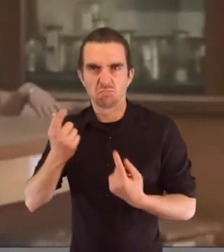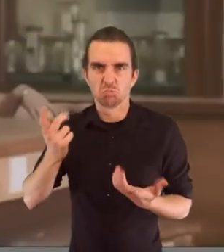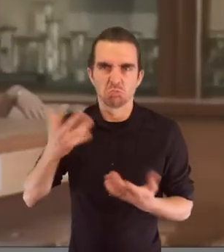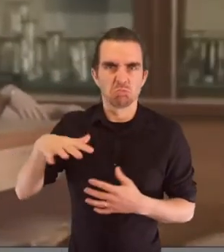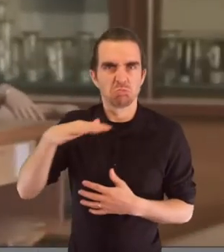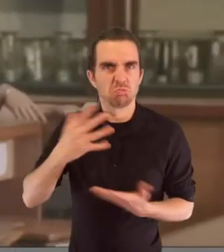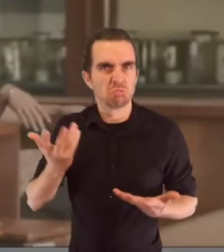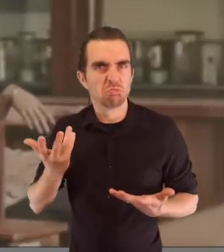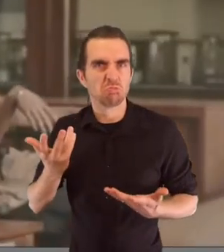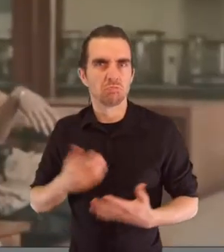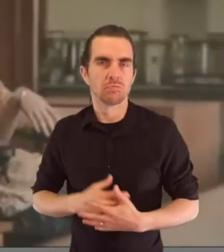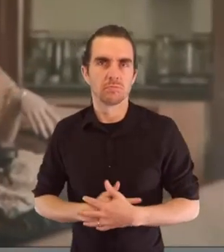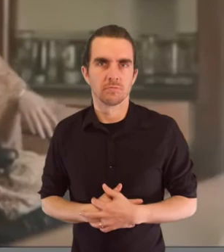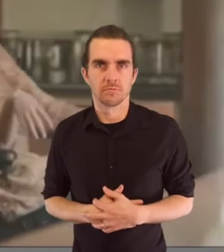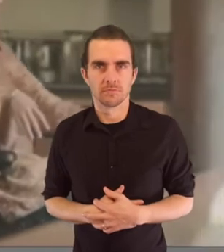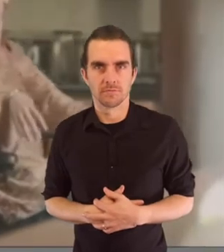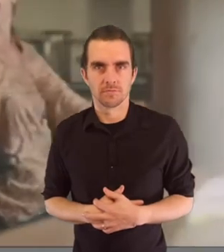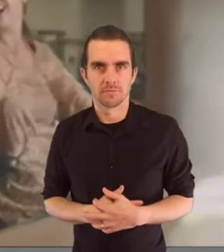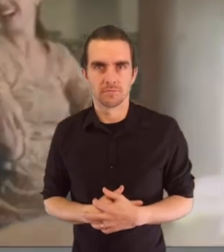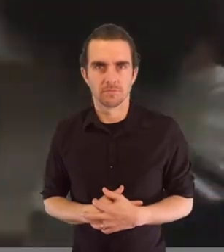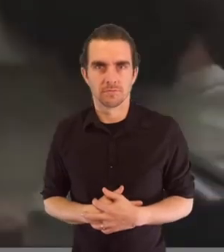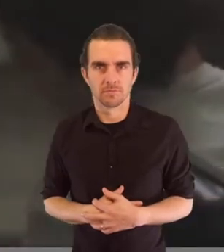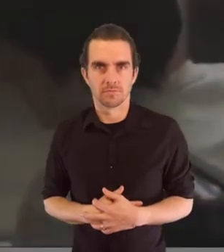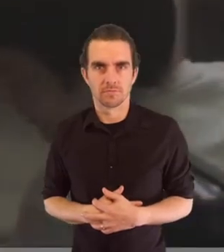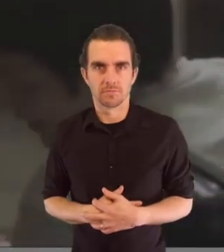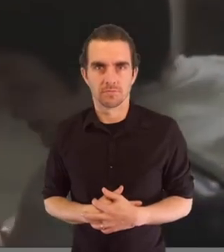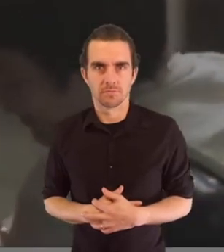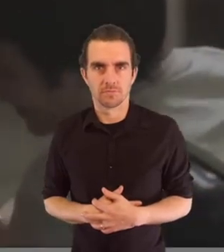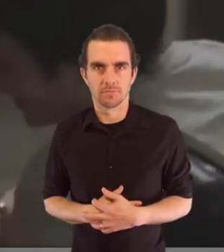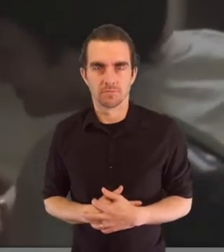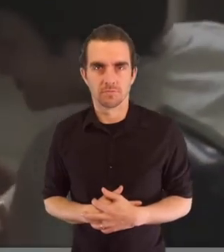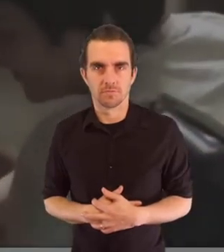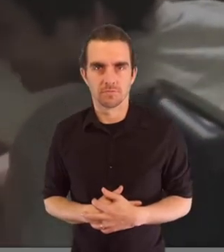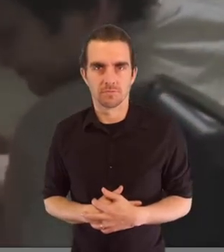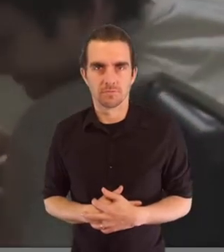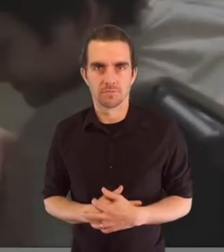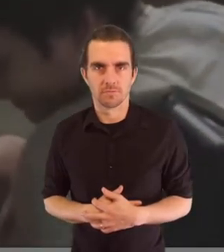Another young man in a wheelchair. Cuddles.